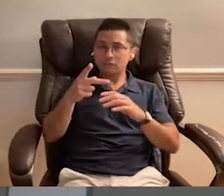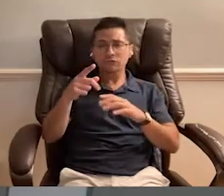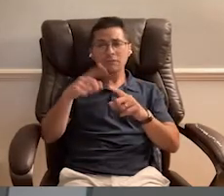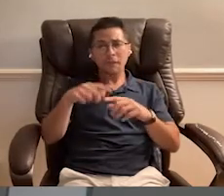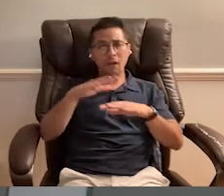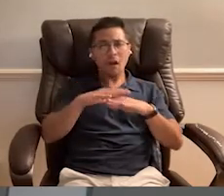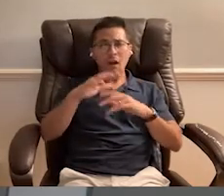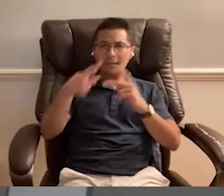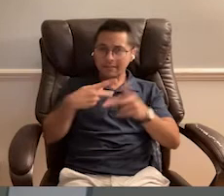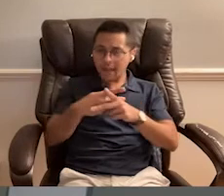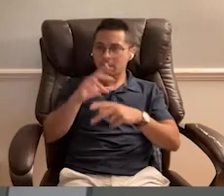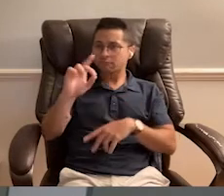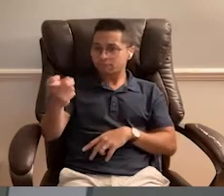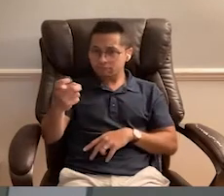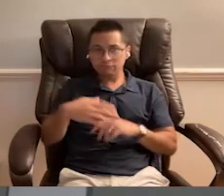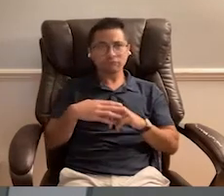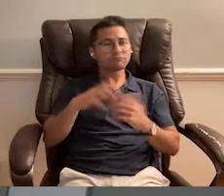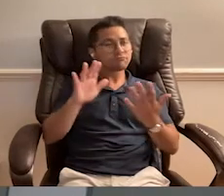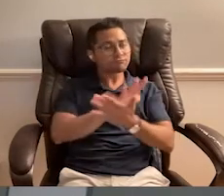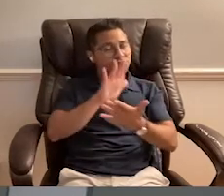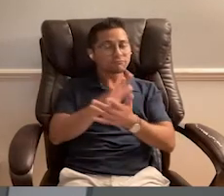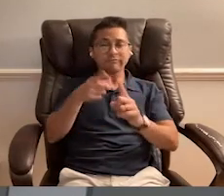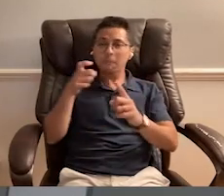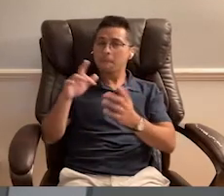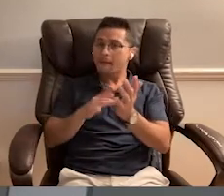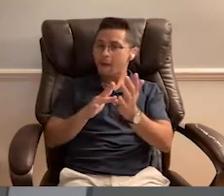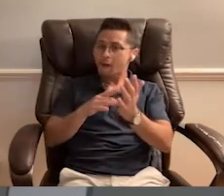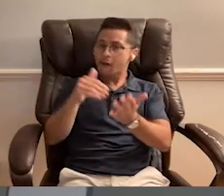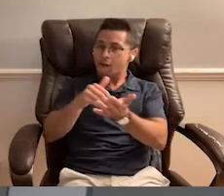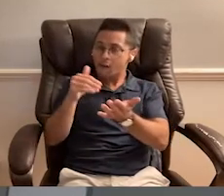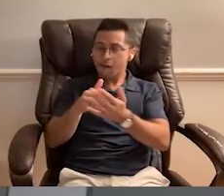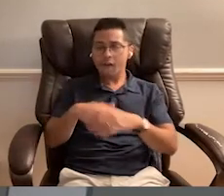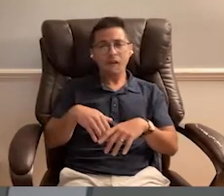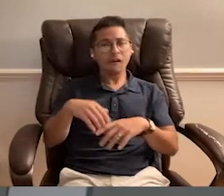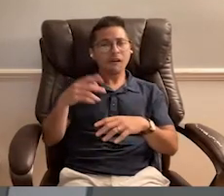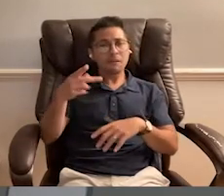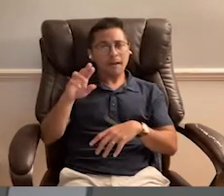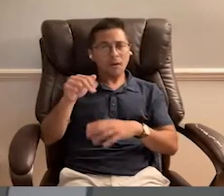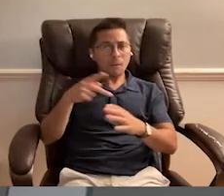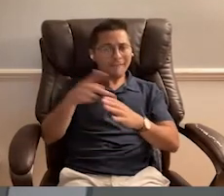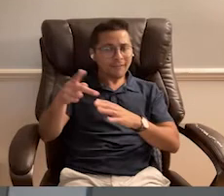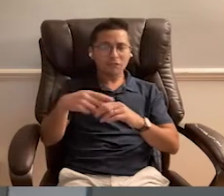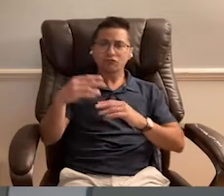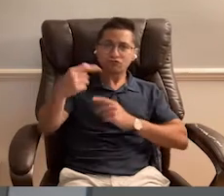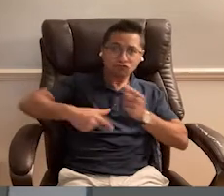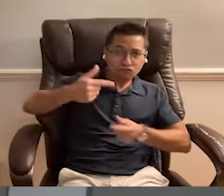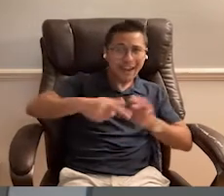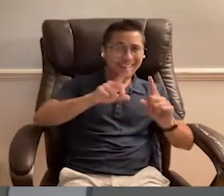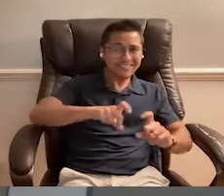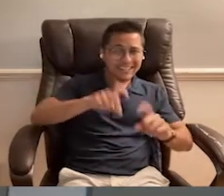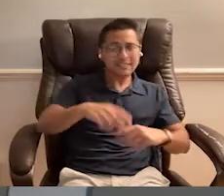diagnostic evaluations from licensed professionals, depending on the type of diagnosis, documentation from a medical doctor or